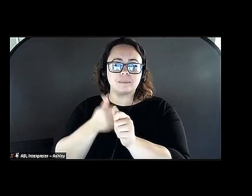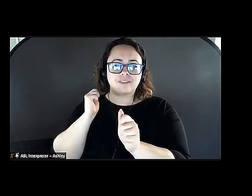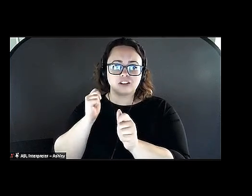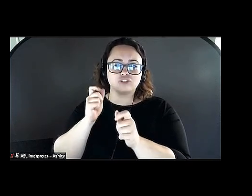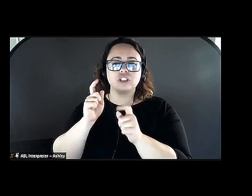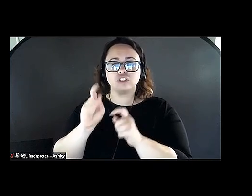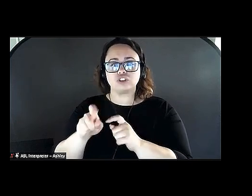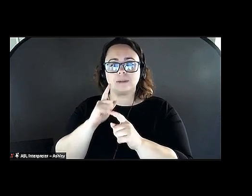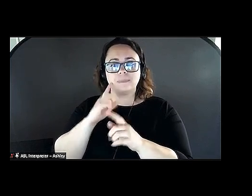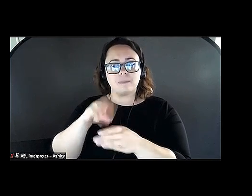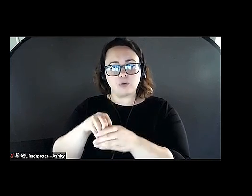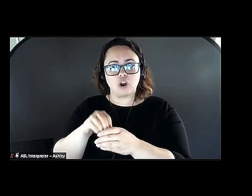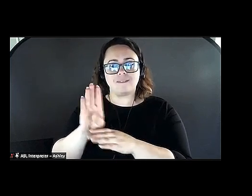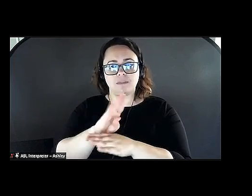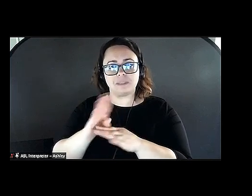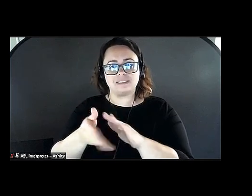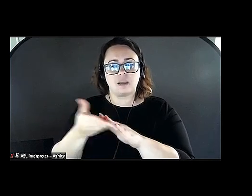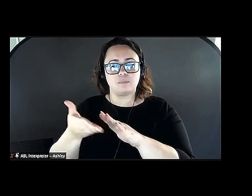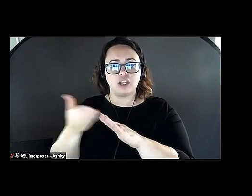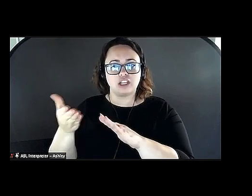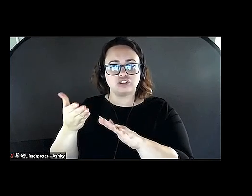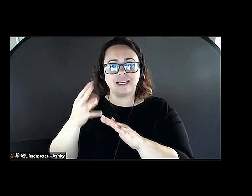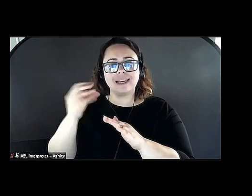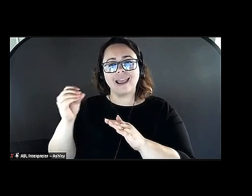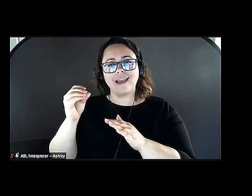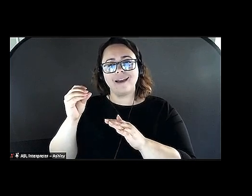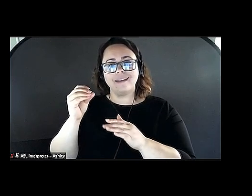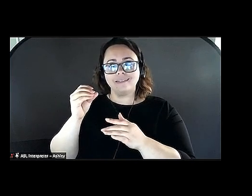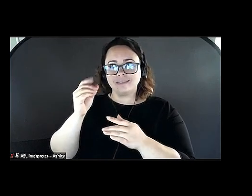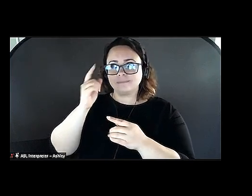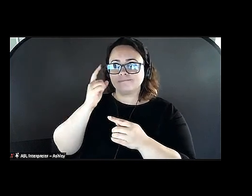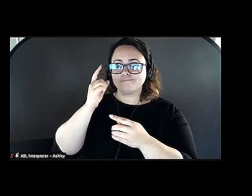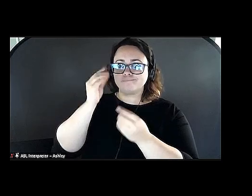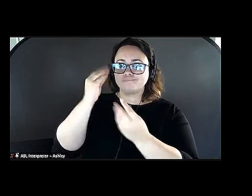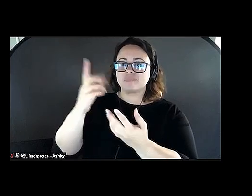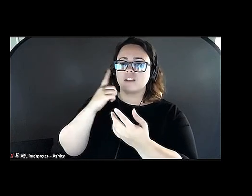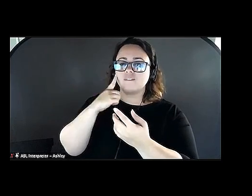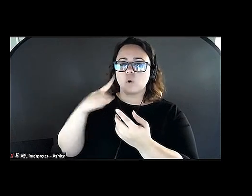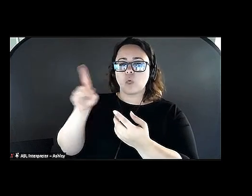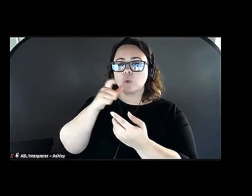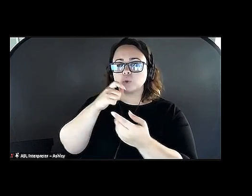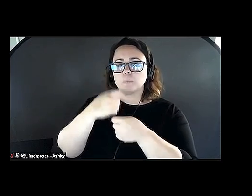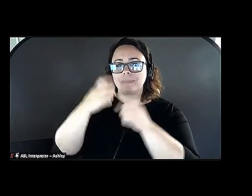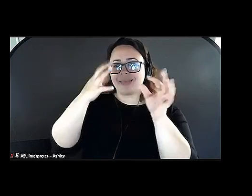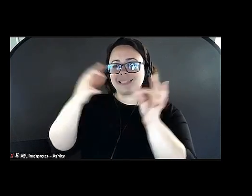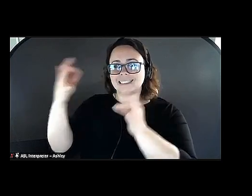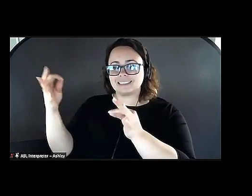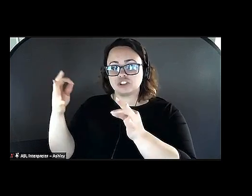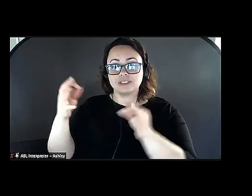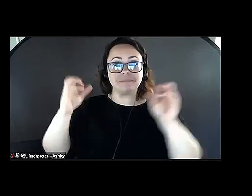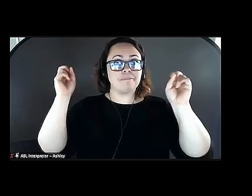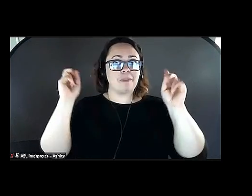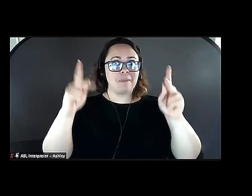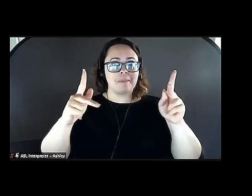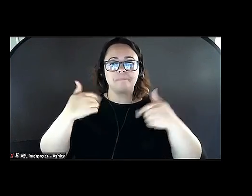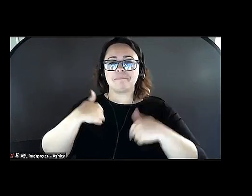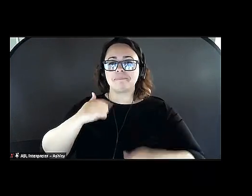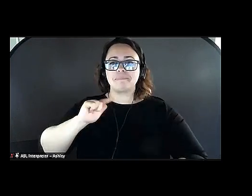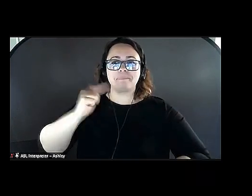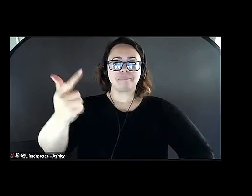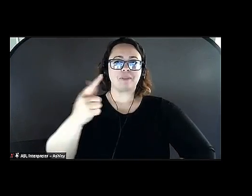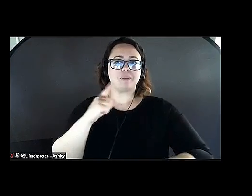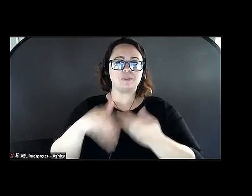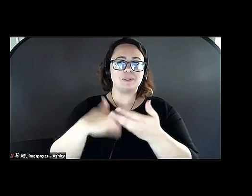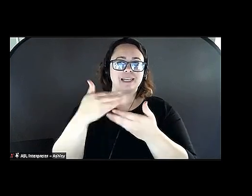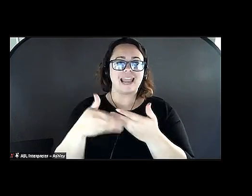business operation decision-making process. All right. I'm gonna turn it to our next